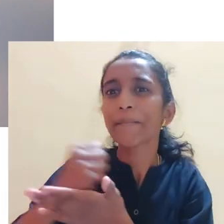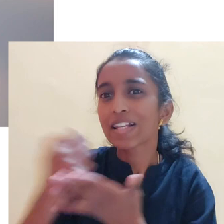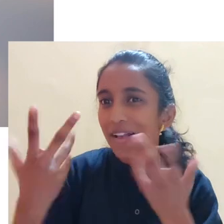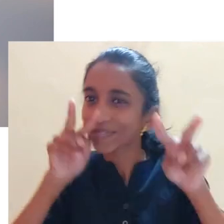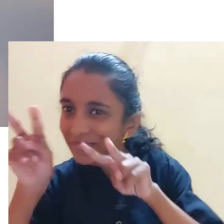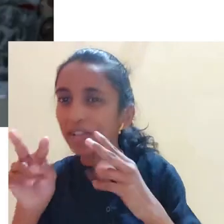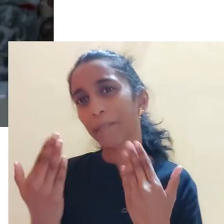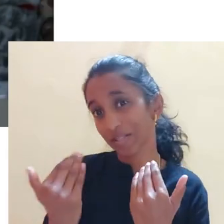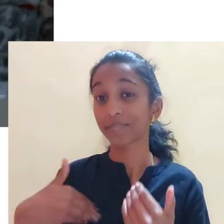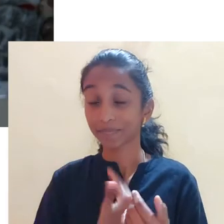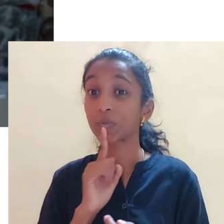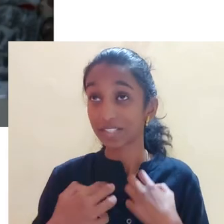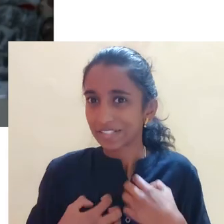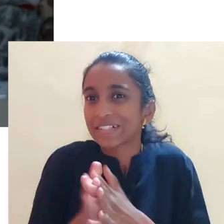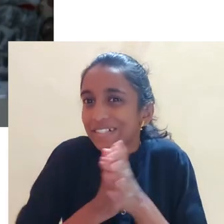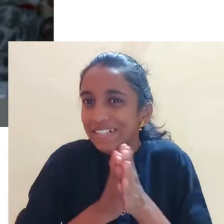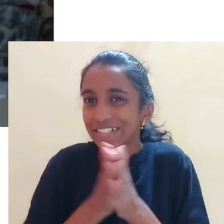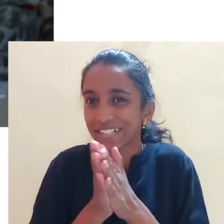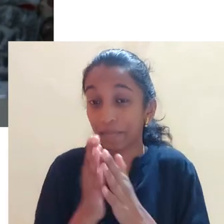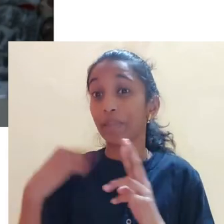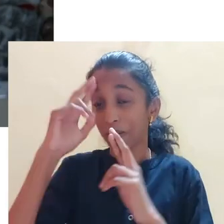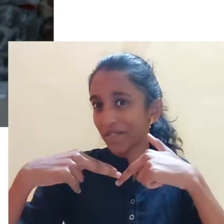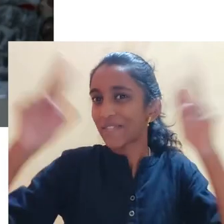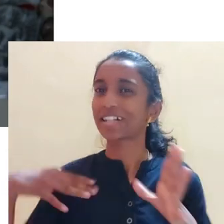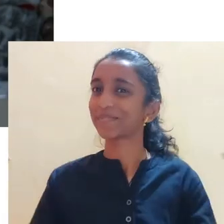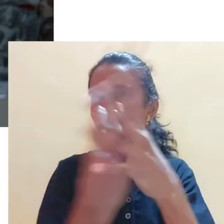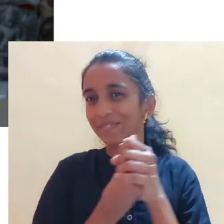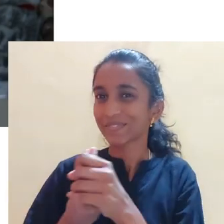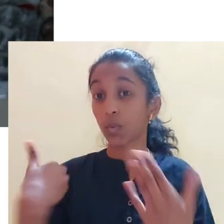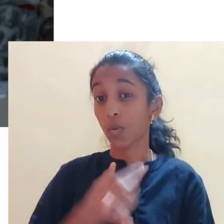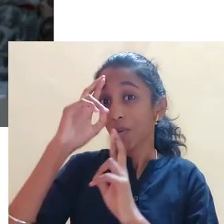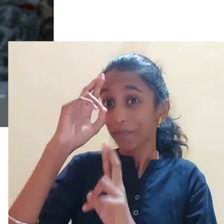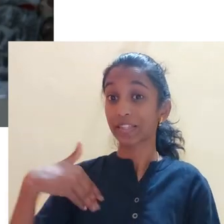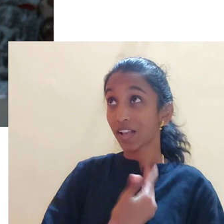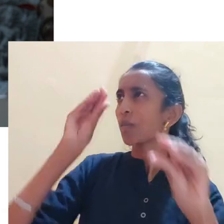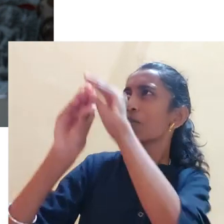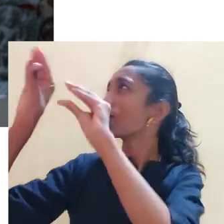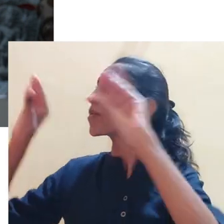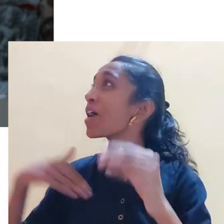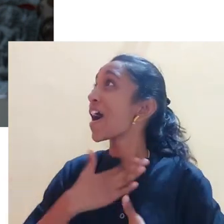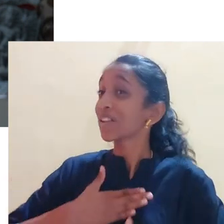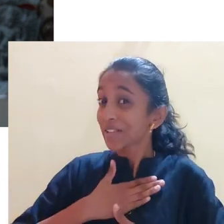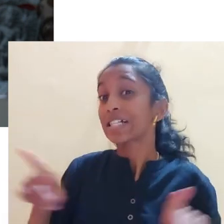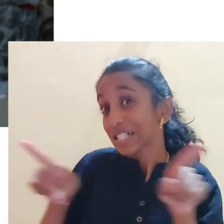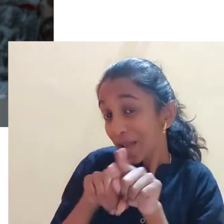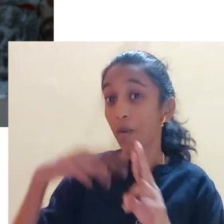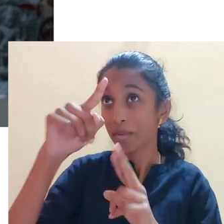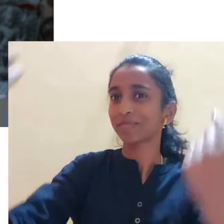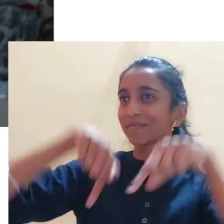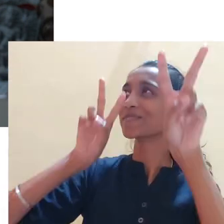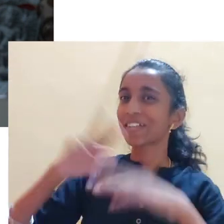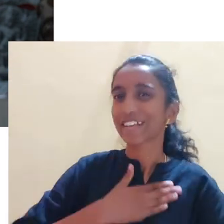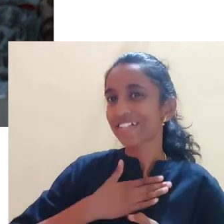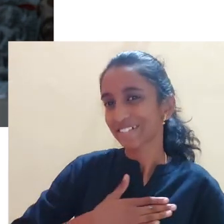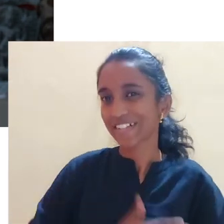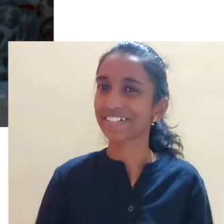of his practice. We are really excited that it's all finally come together, and we hope that you will enjoy it as much as we did while